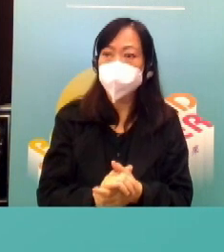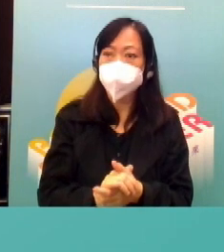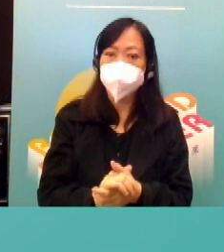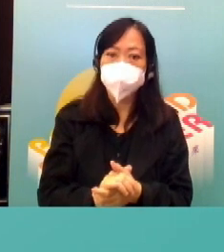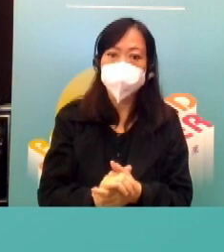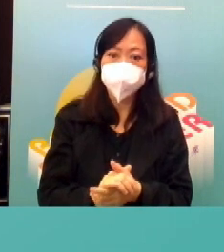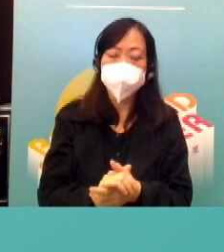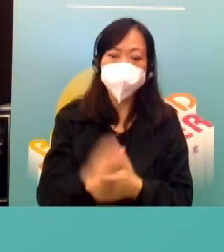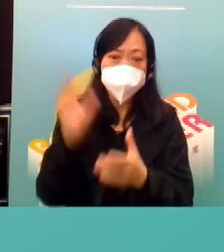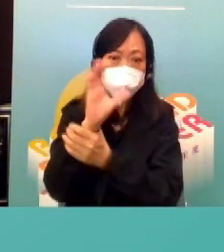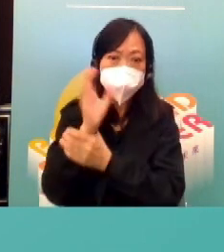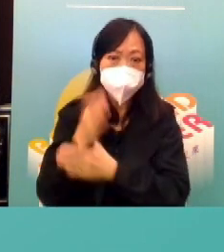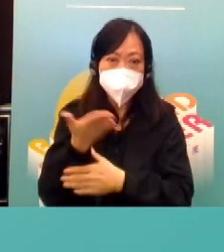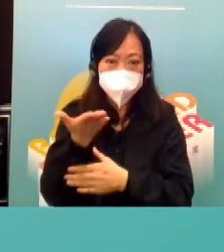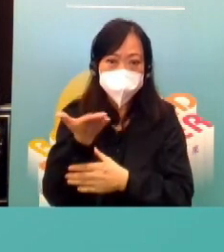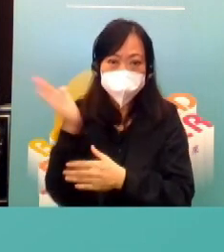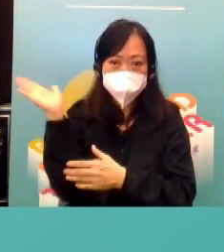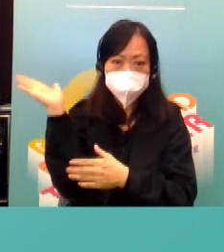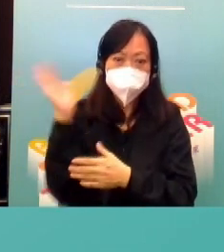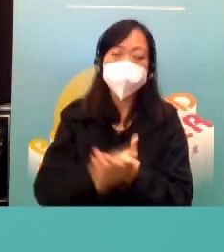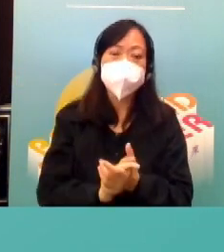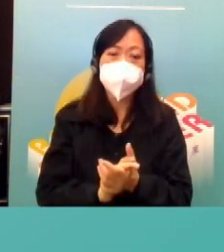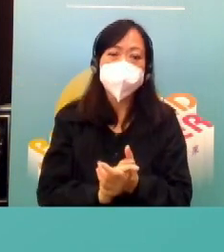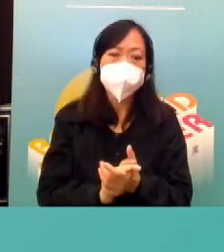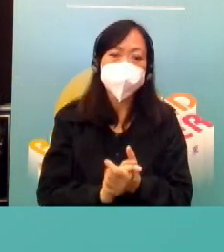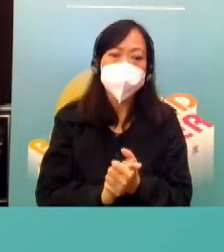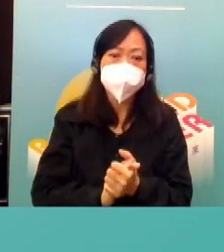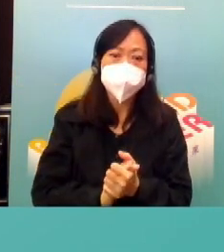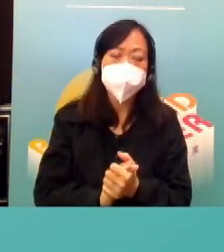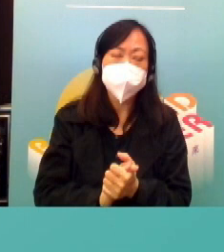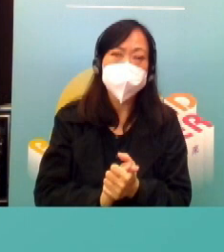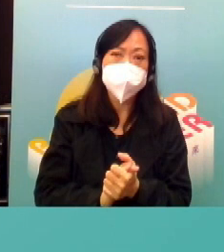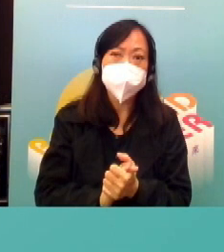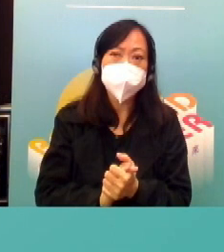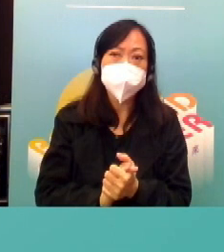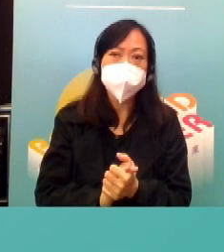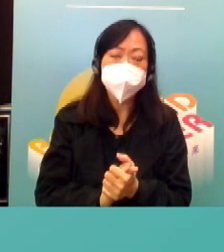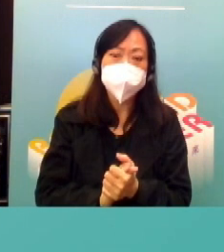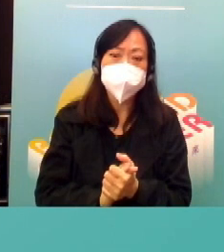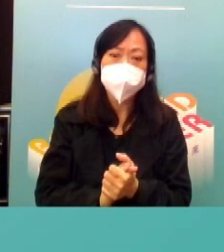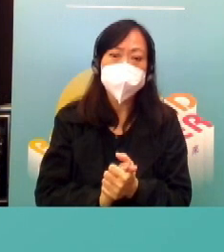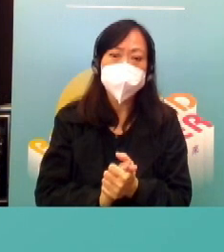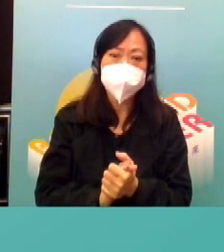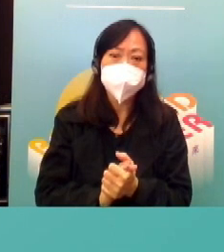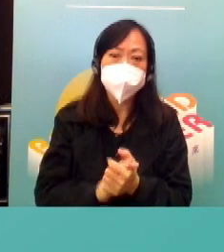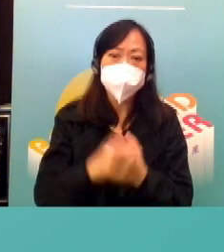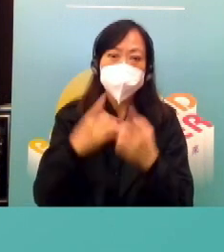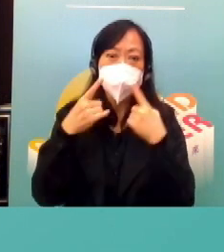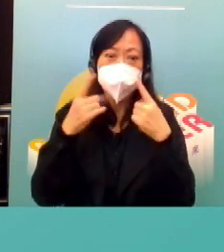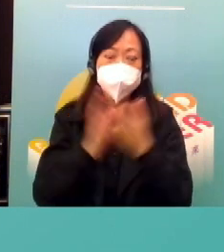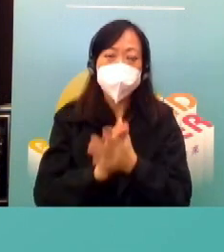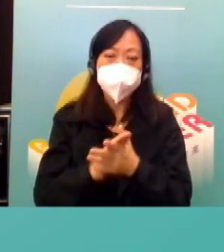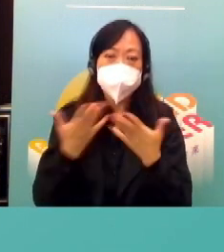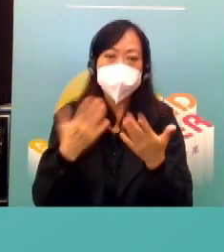singer, a popular singer, Kay, who support us in promoting the scheme. Okay, can you play the